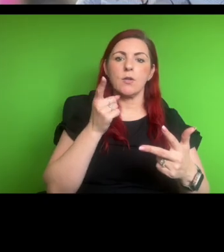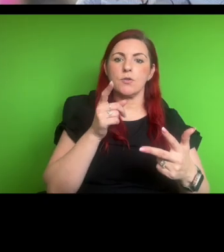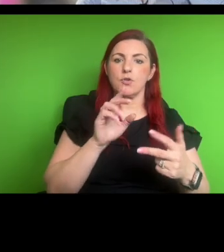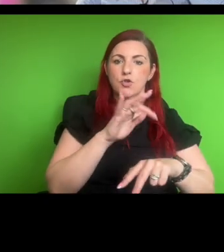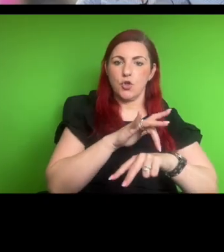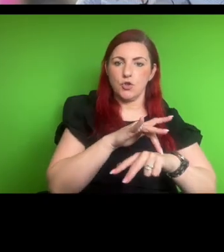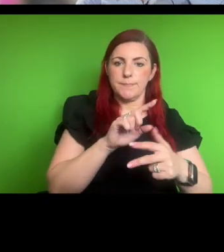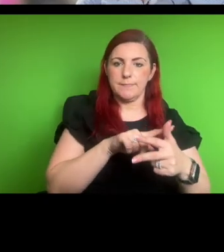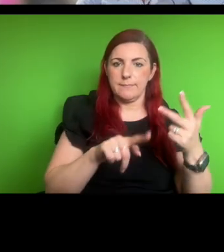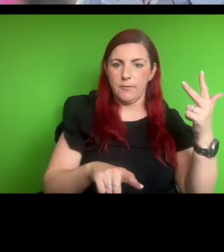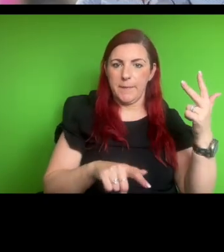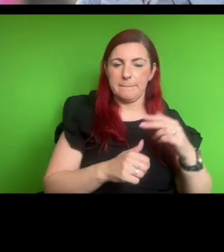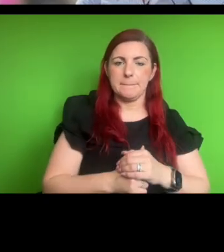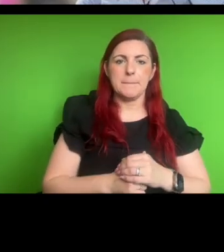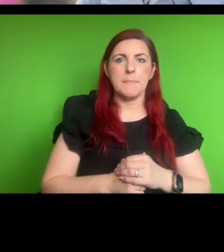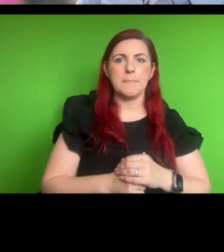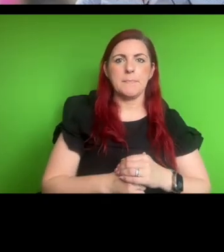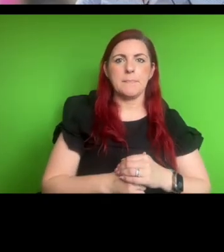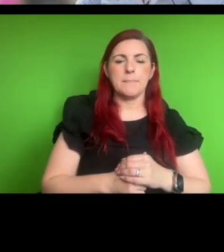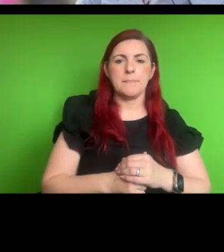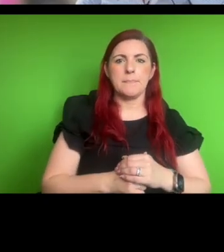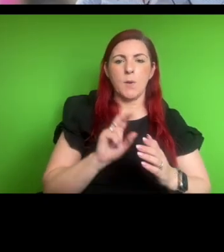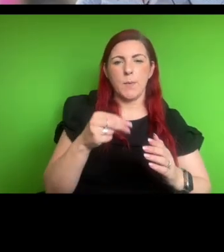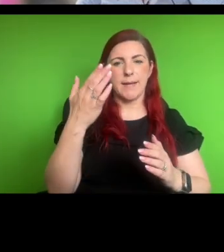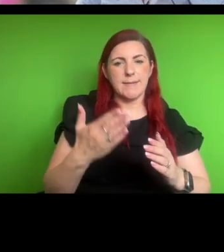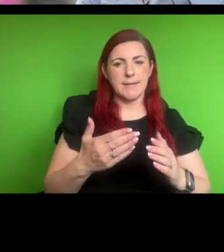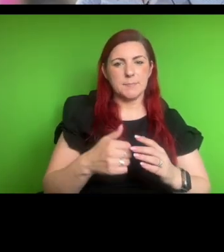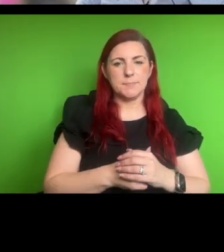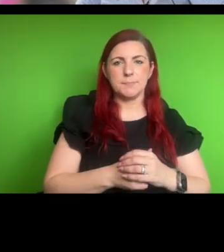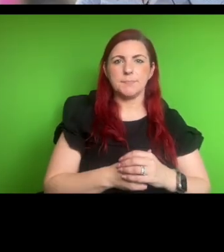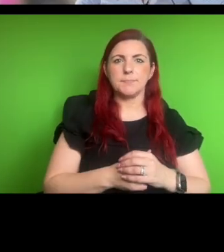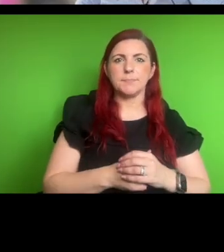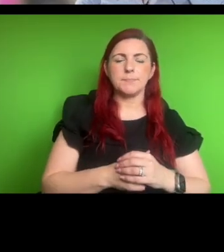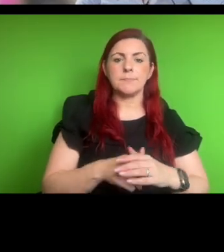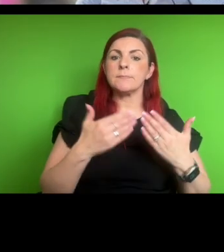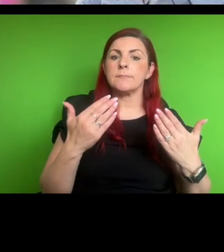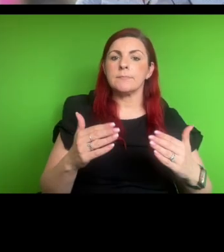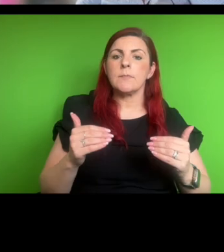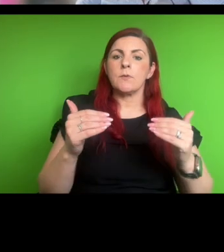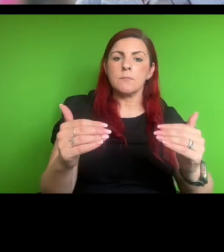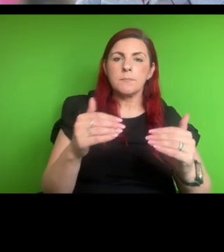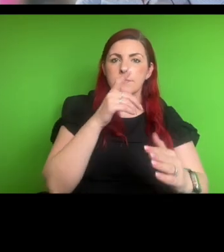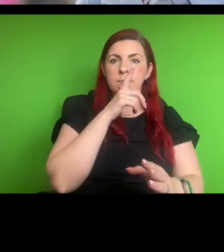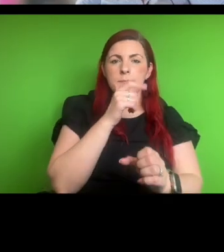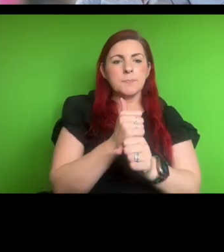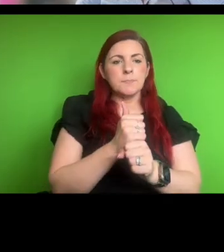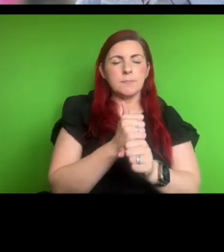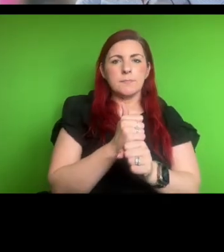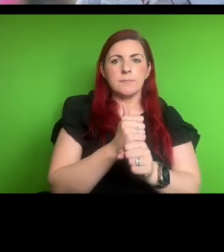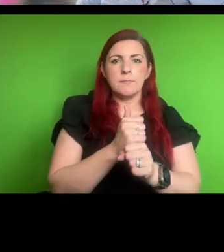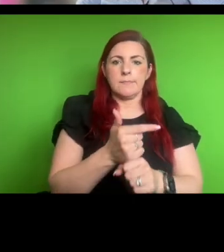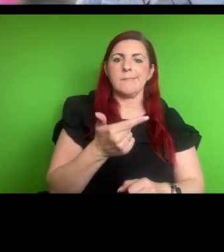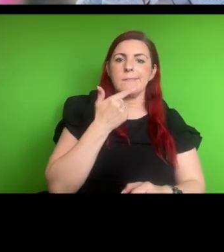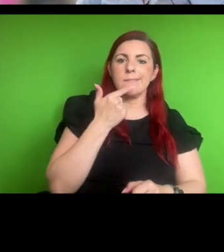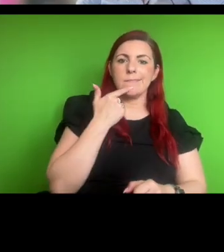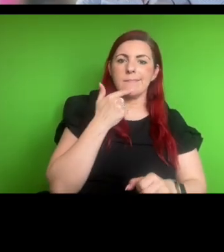Next slide, please. So now we're going to move on to the second standard that